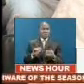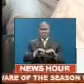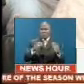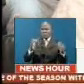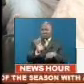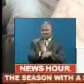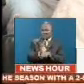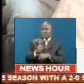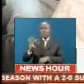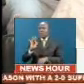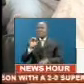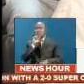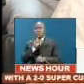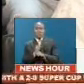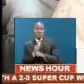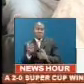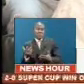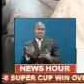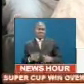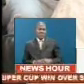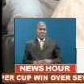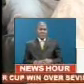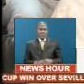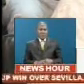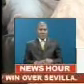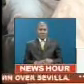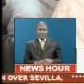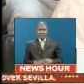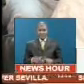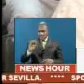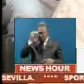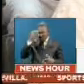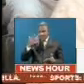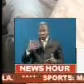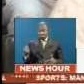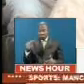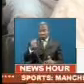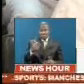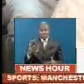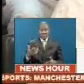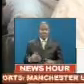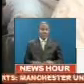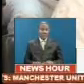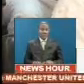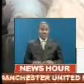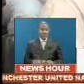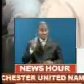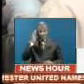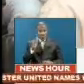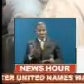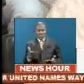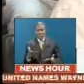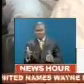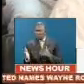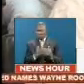old to be a business person or to be an entrepreneur. And my ministry, if you so bless me to assume this position, will be looking at all